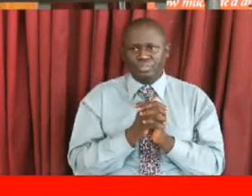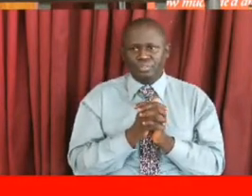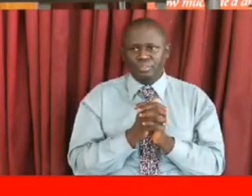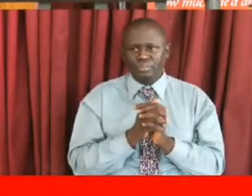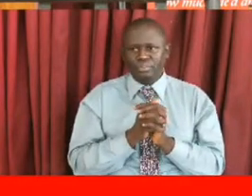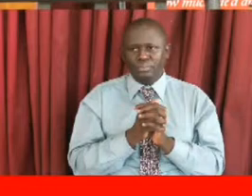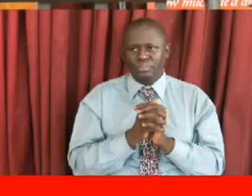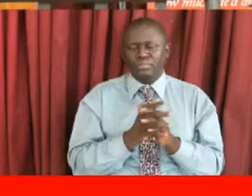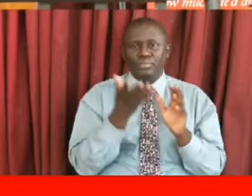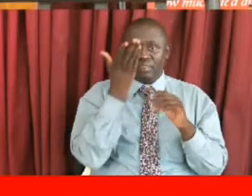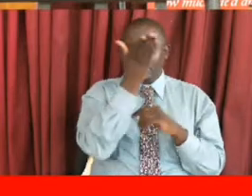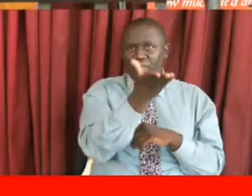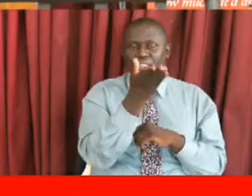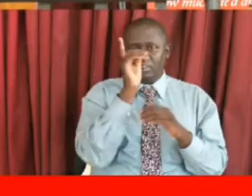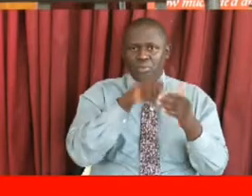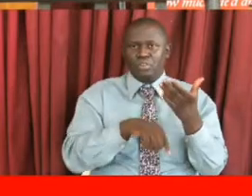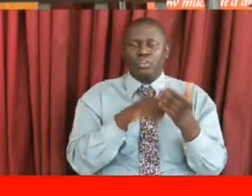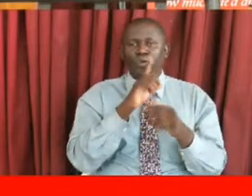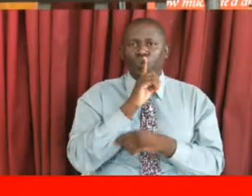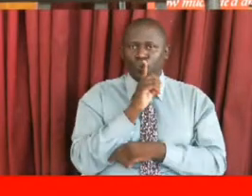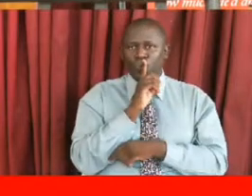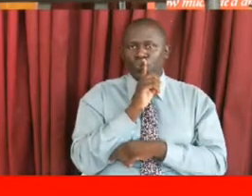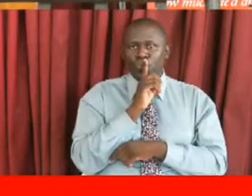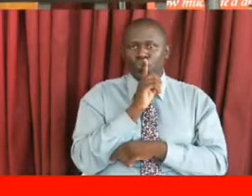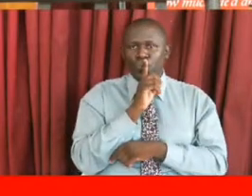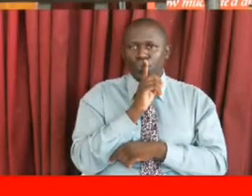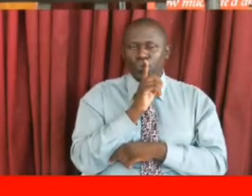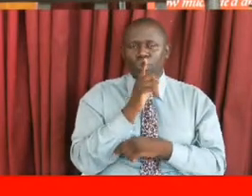ceiling that's silence